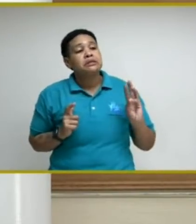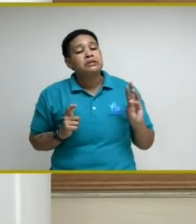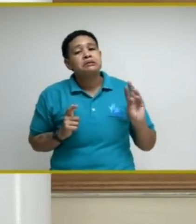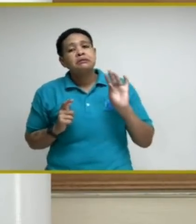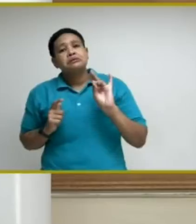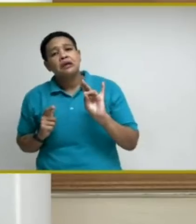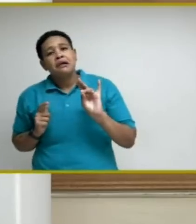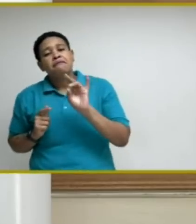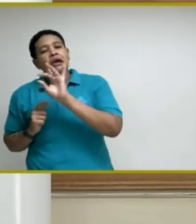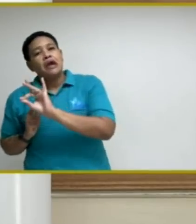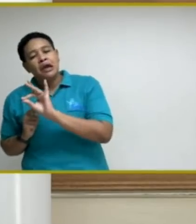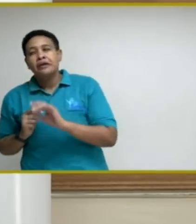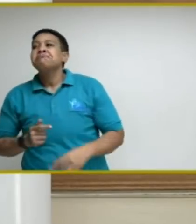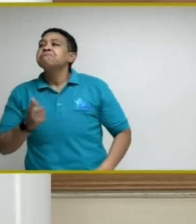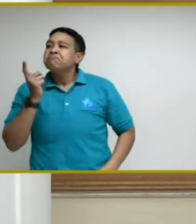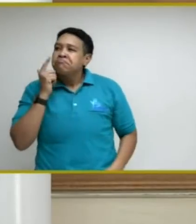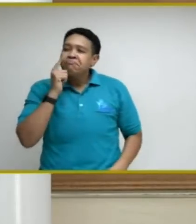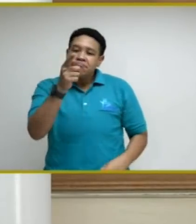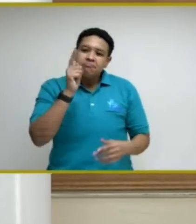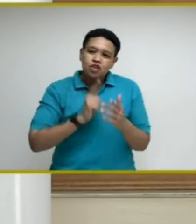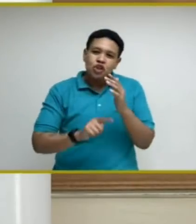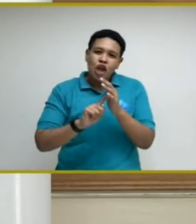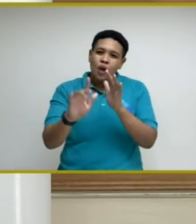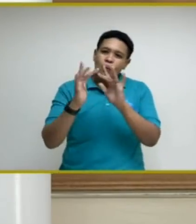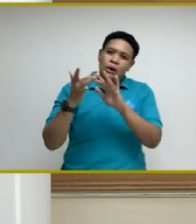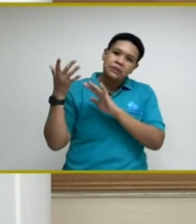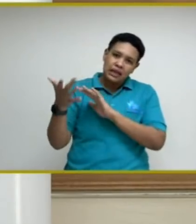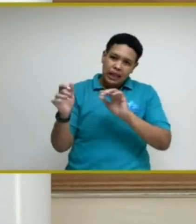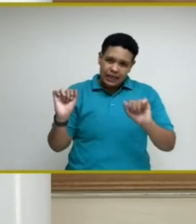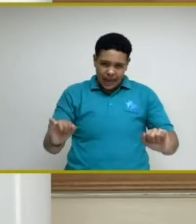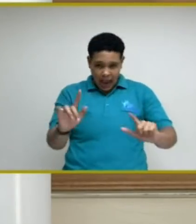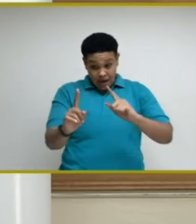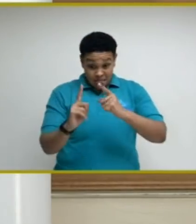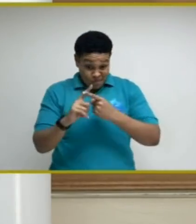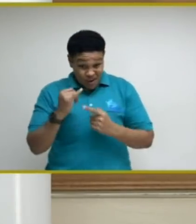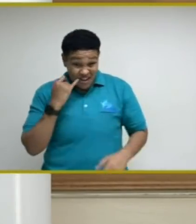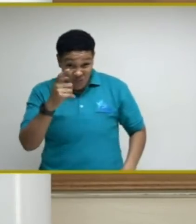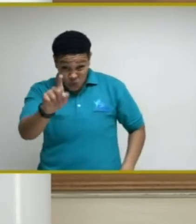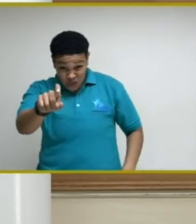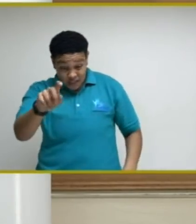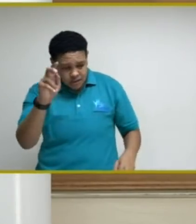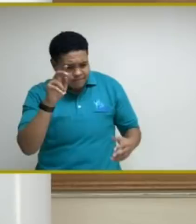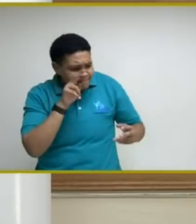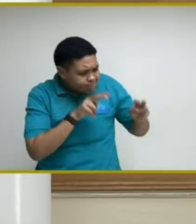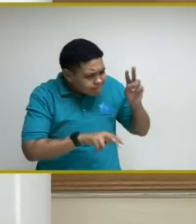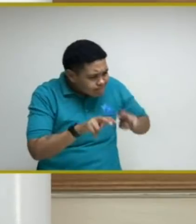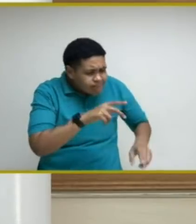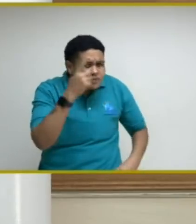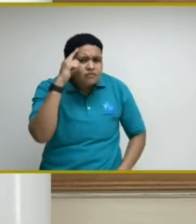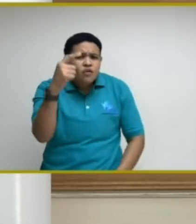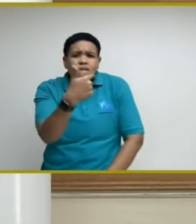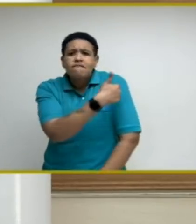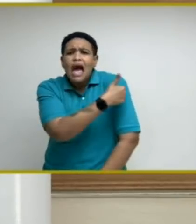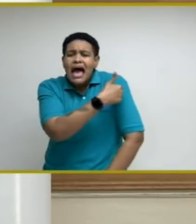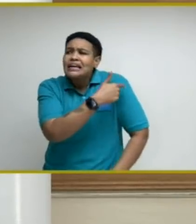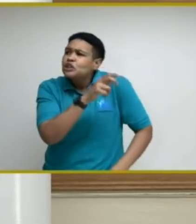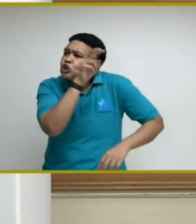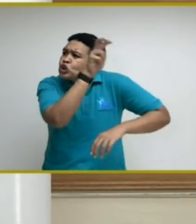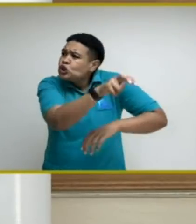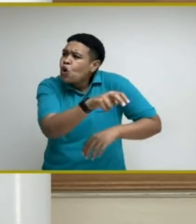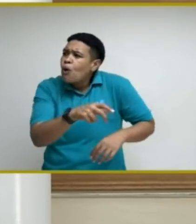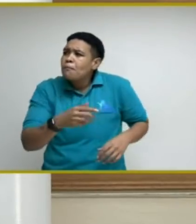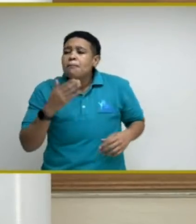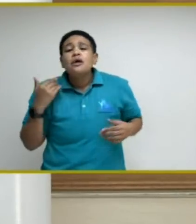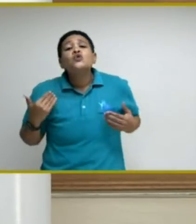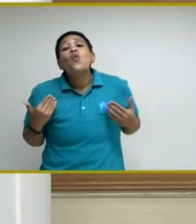make contact or visit our website. And if you need to visit for vaccines, we certainly encourage you to